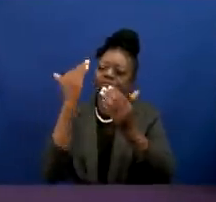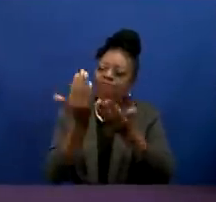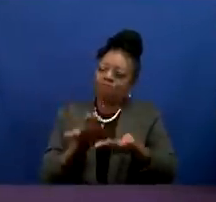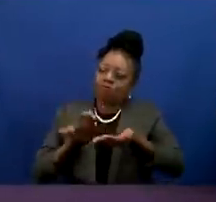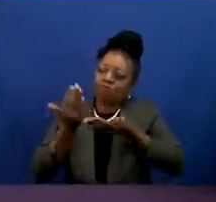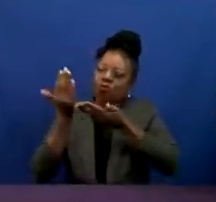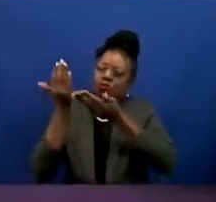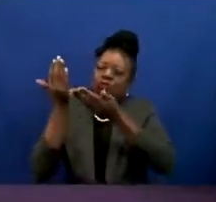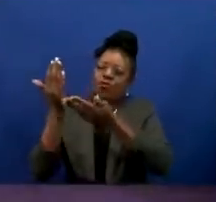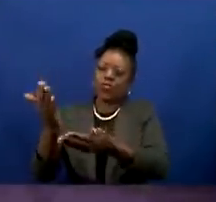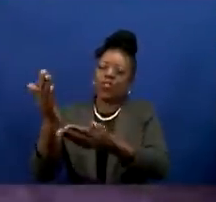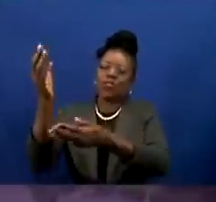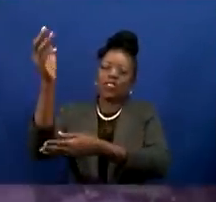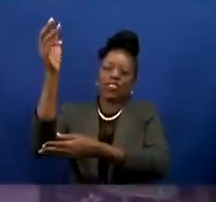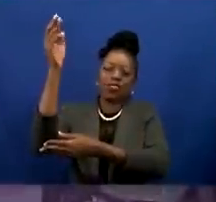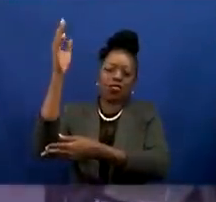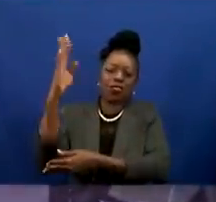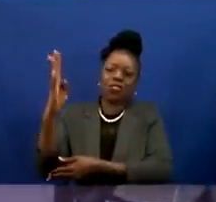great God.